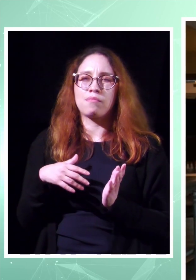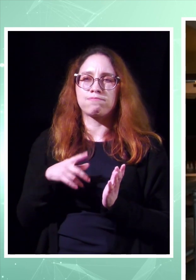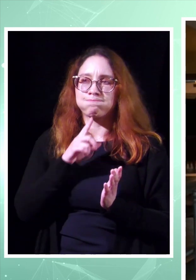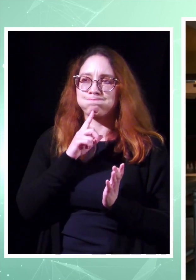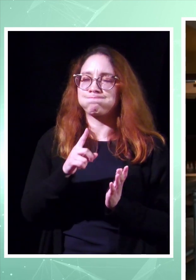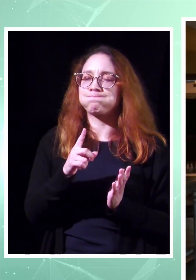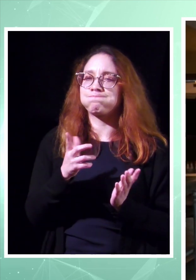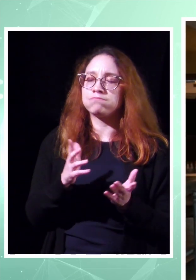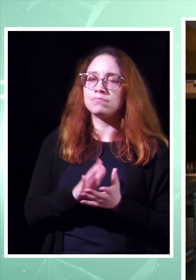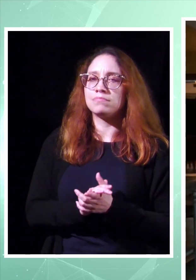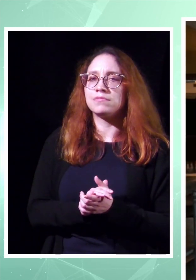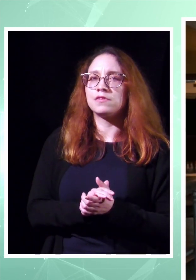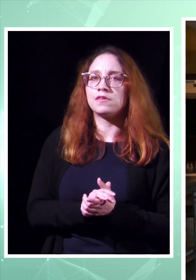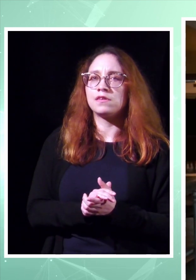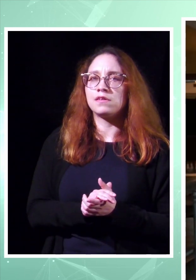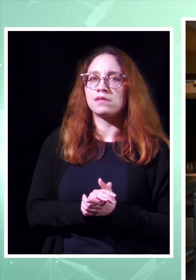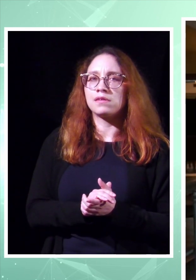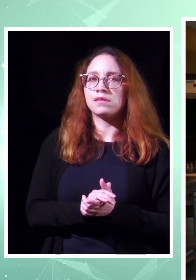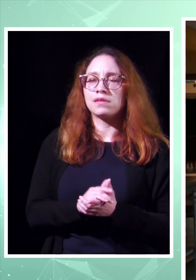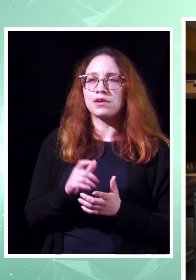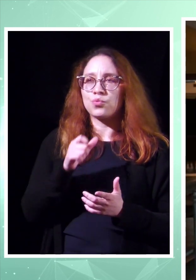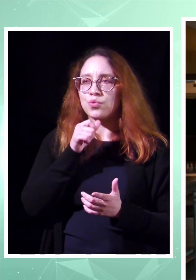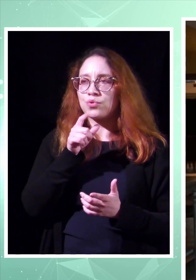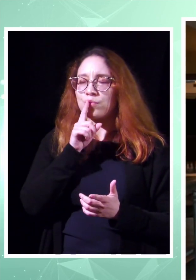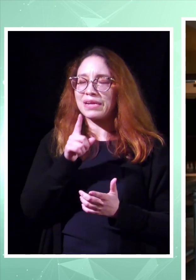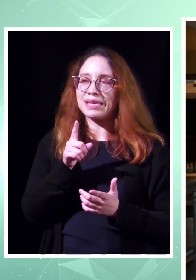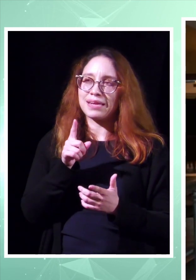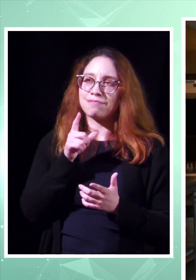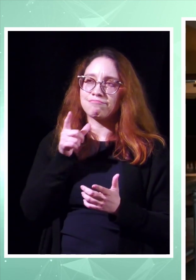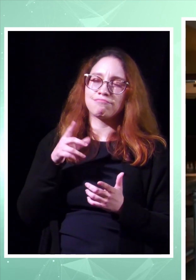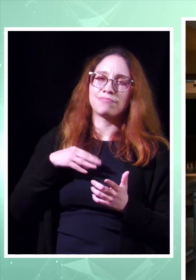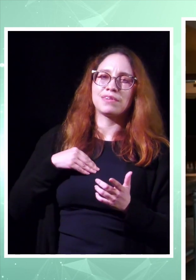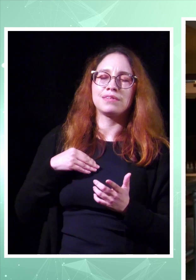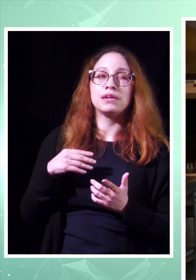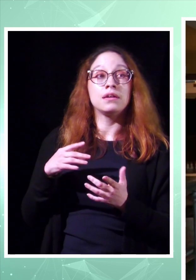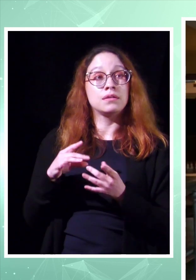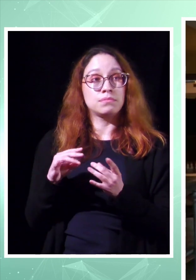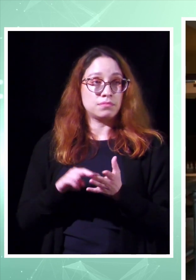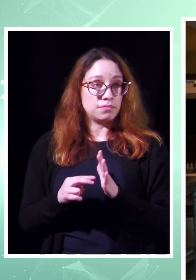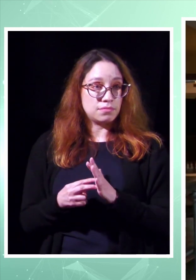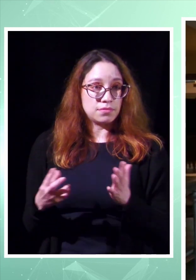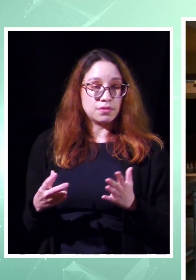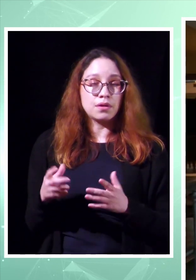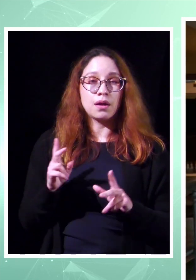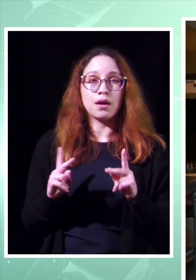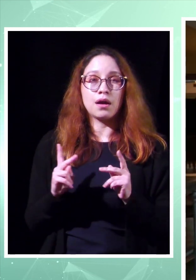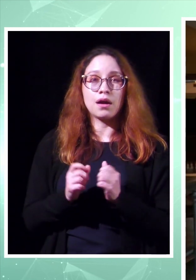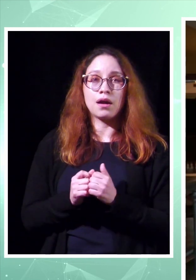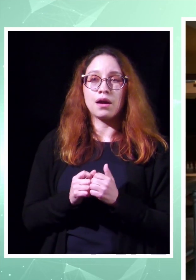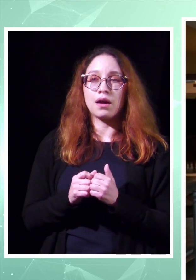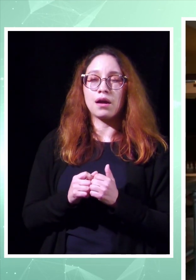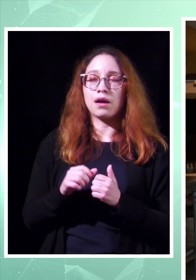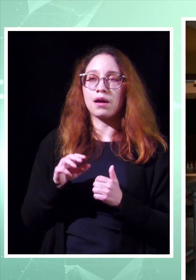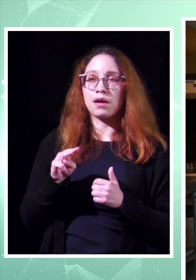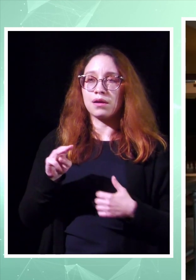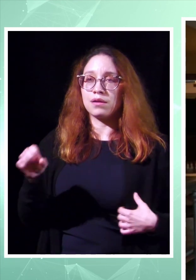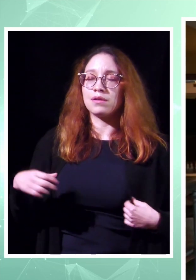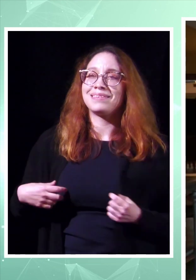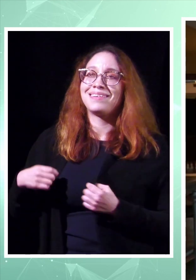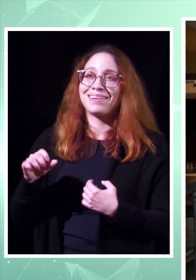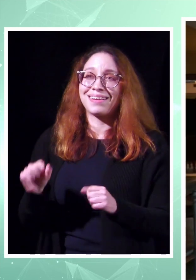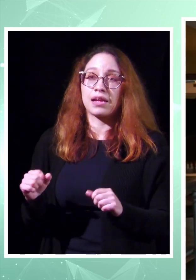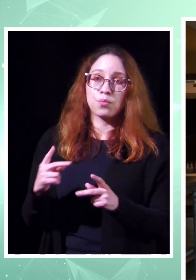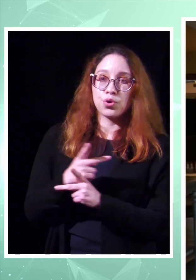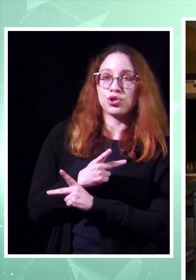truth that we have not been forthcoming to date with. All right, what am I talking about? People impacted by MS can get